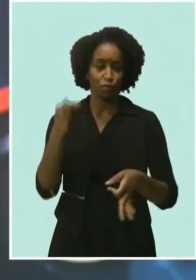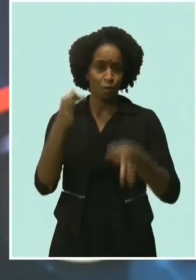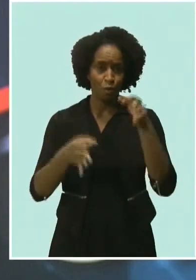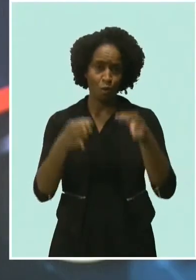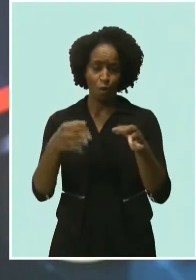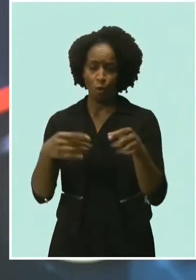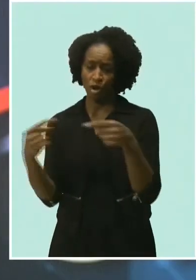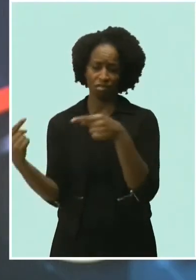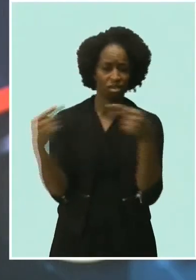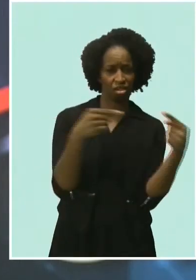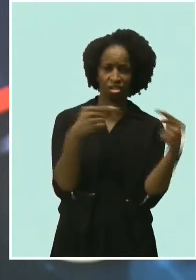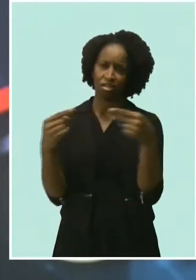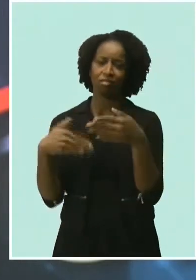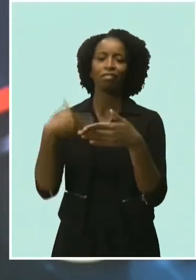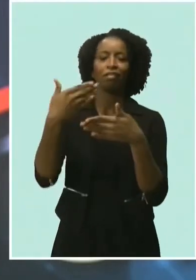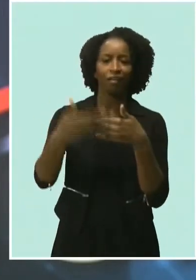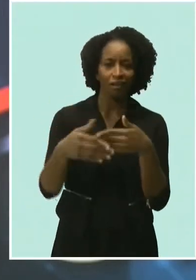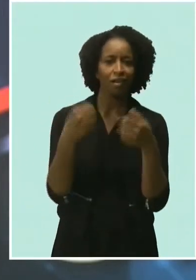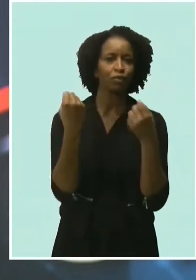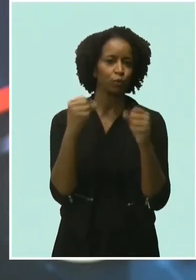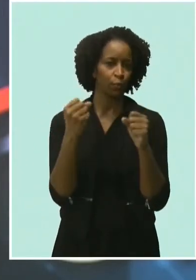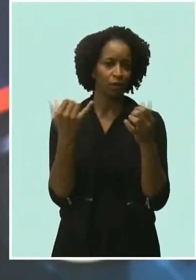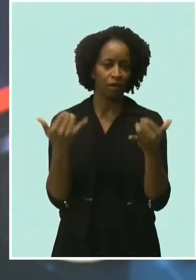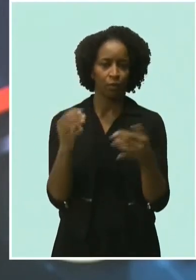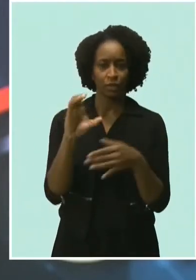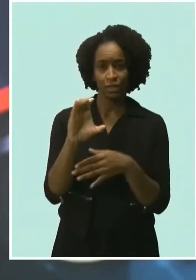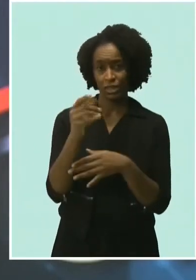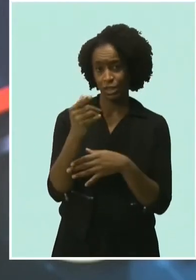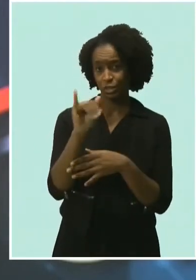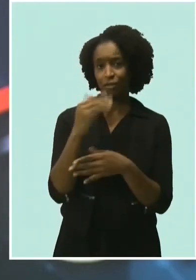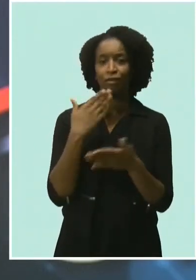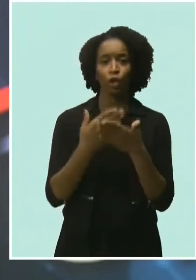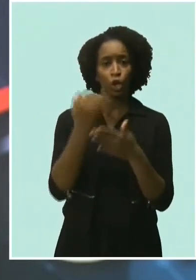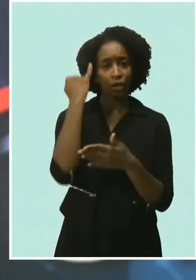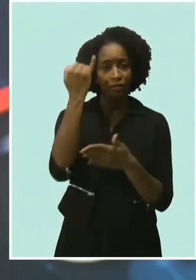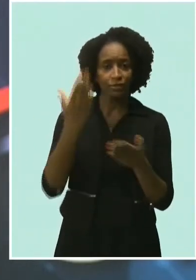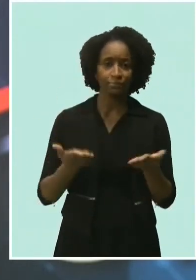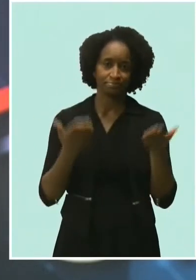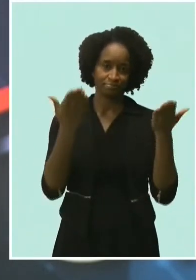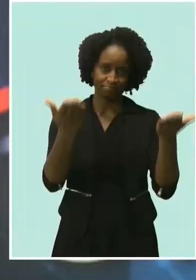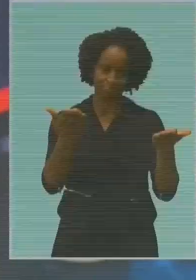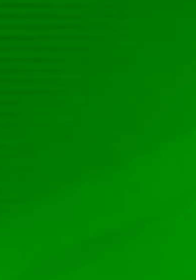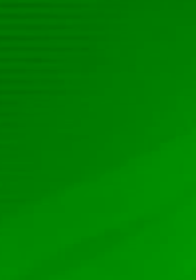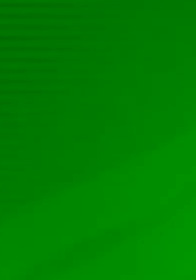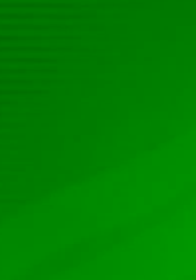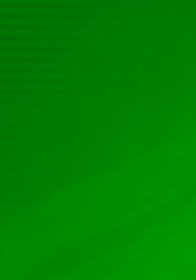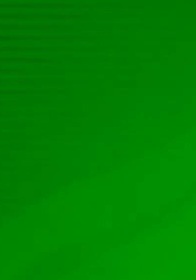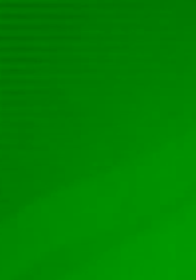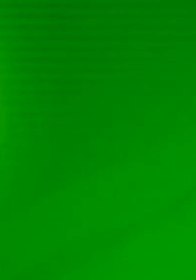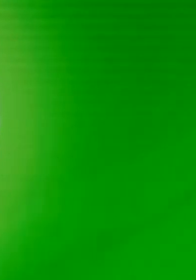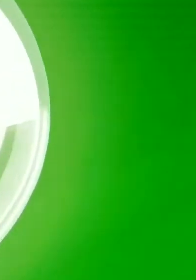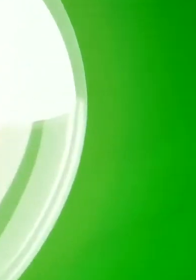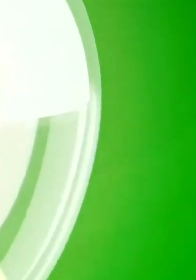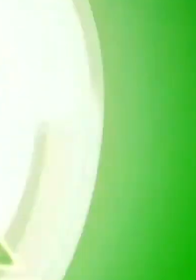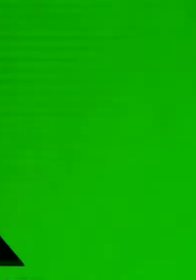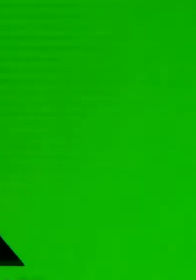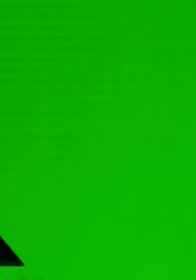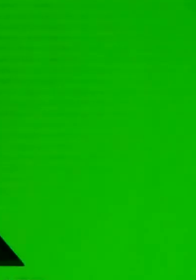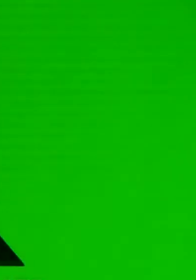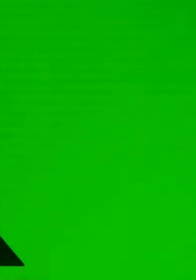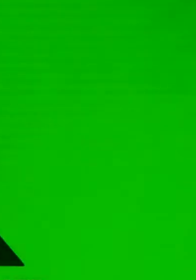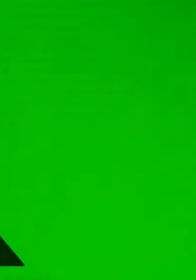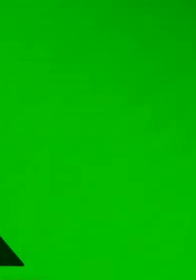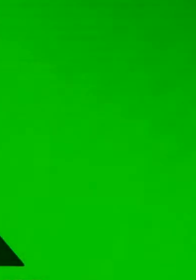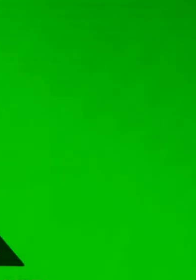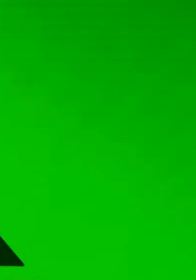Then we have sports a bit later on. But before we get to all of that, here's a tip from Cooperators General Insurance. This tip of the day is brought to you by